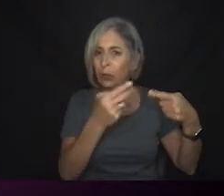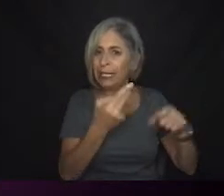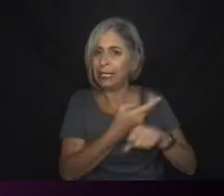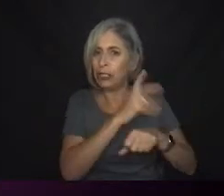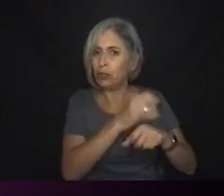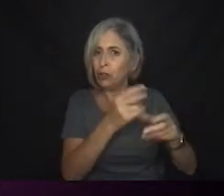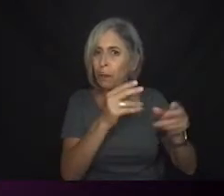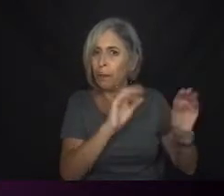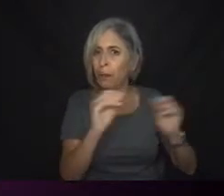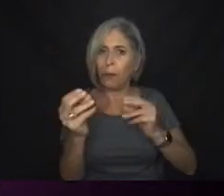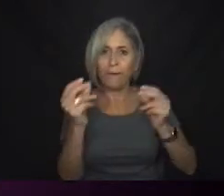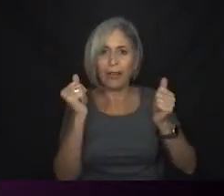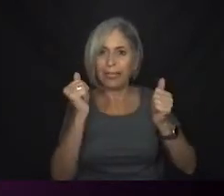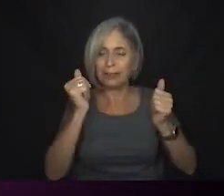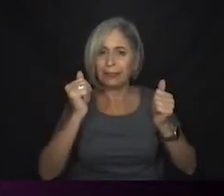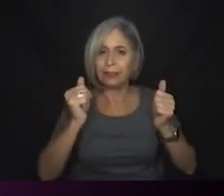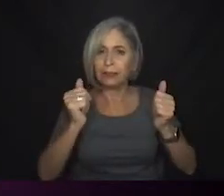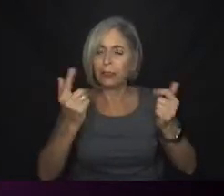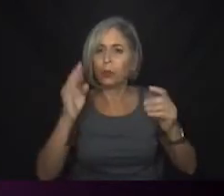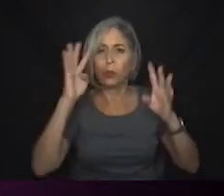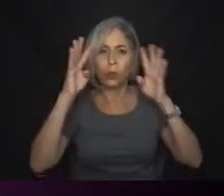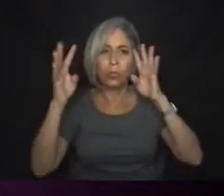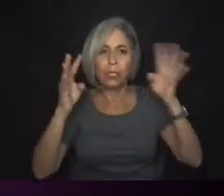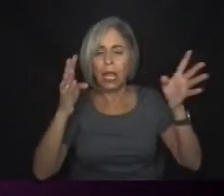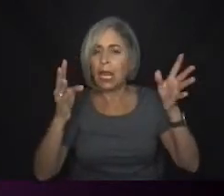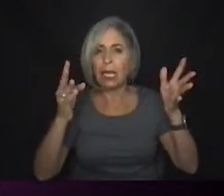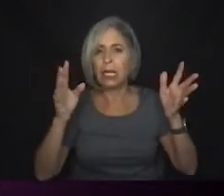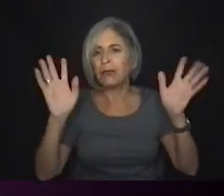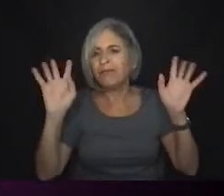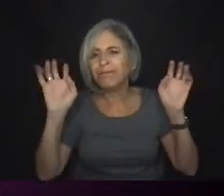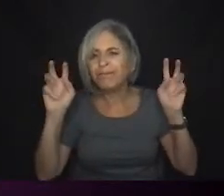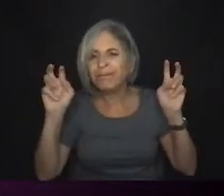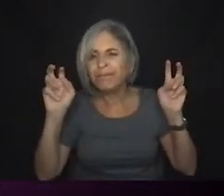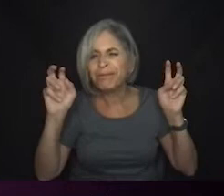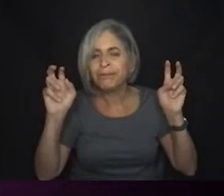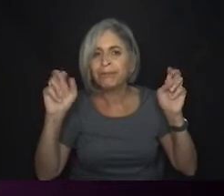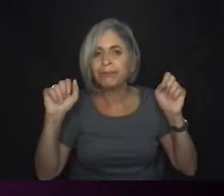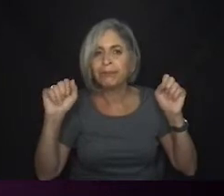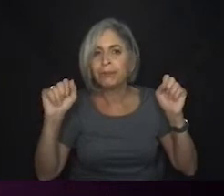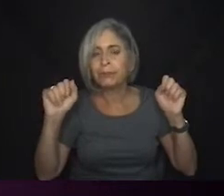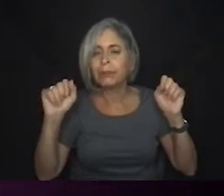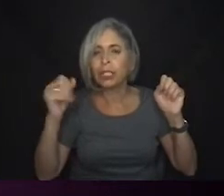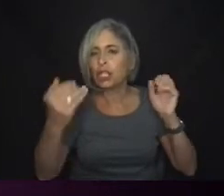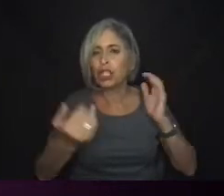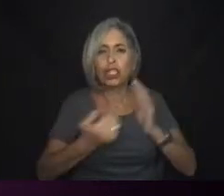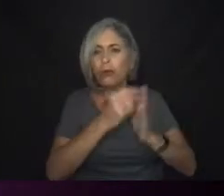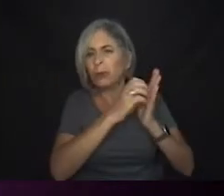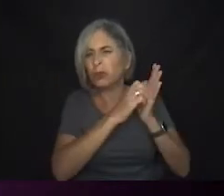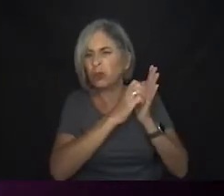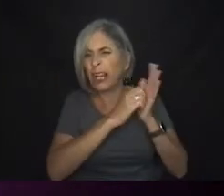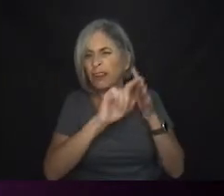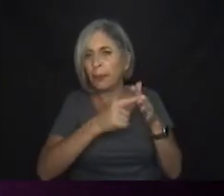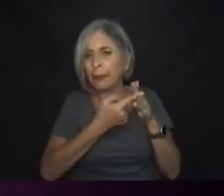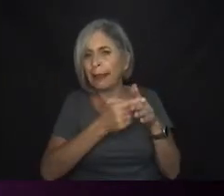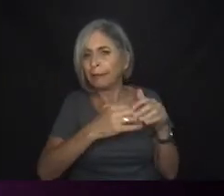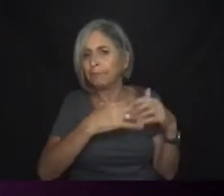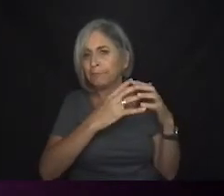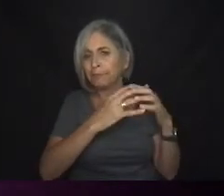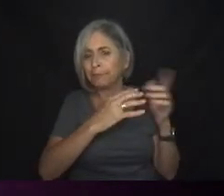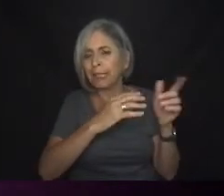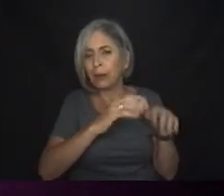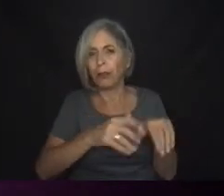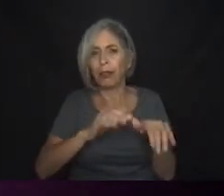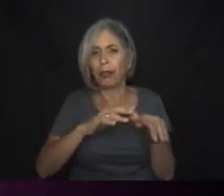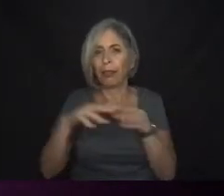just create a basic, if I can call it a poor man's React router from scratch, just to understand. So I'm going to exit out of